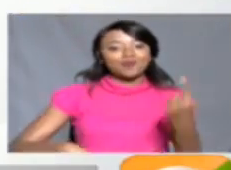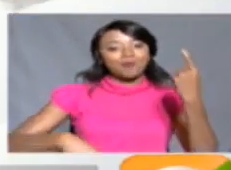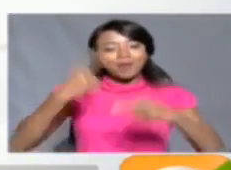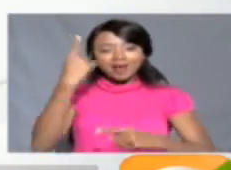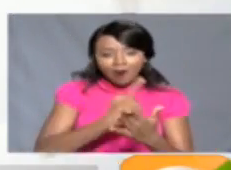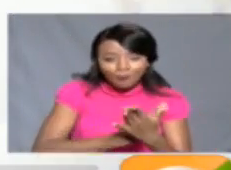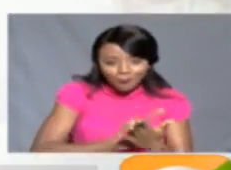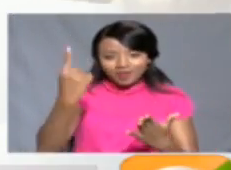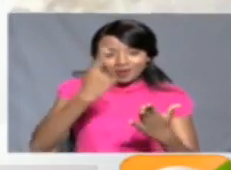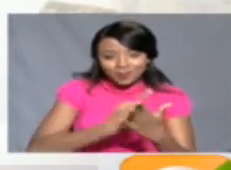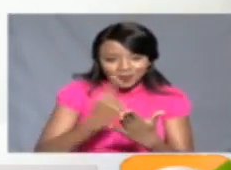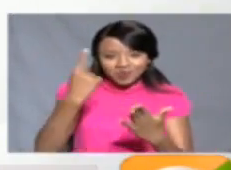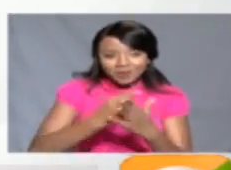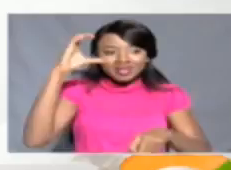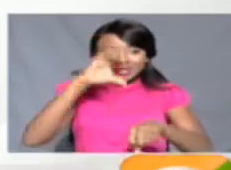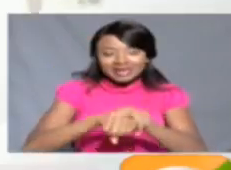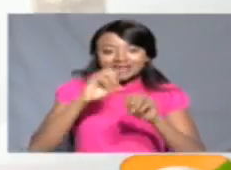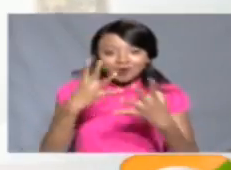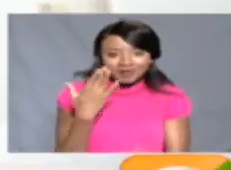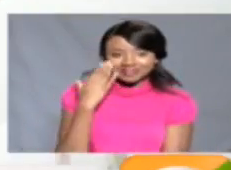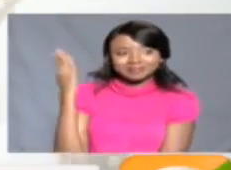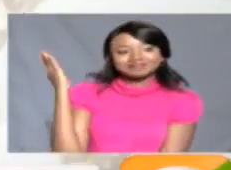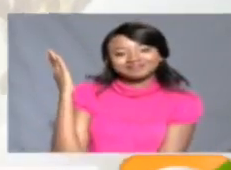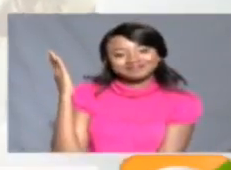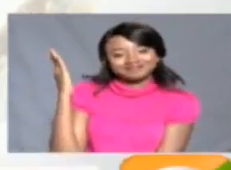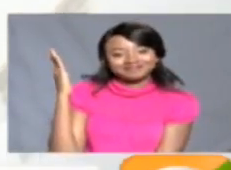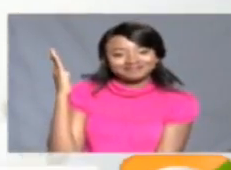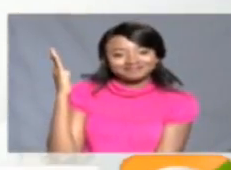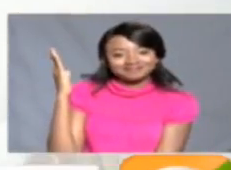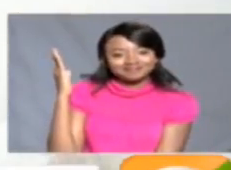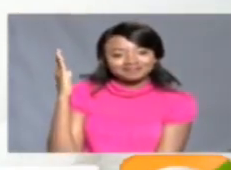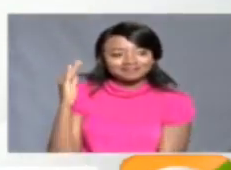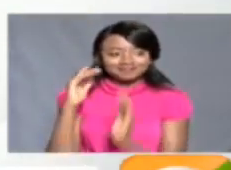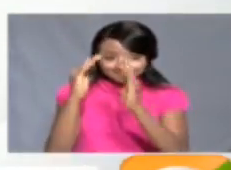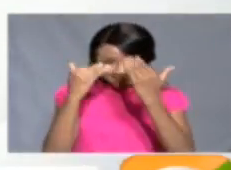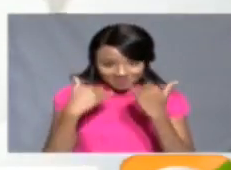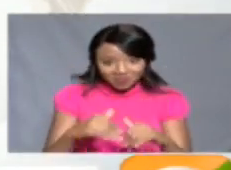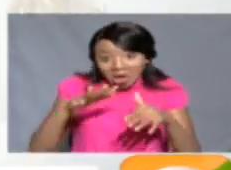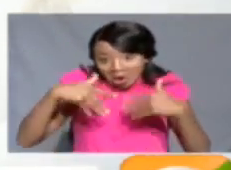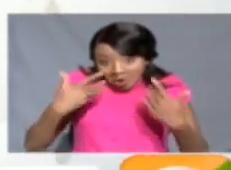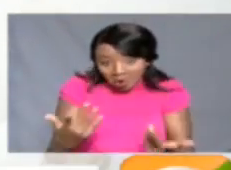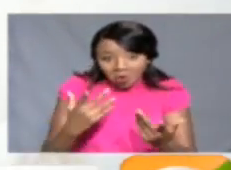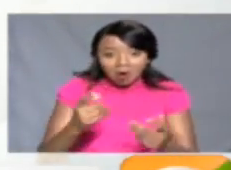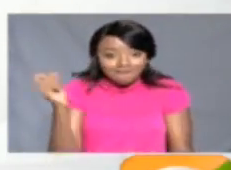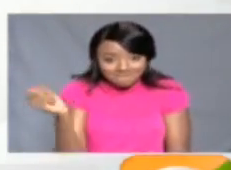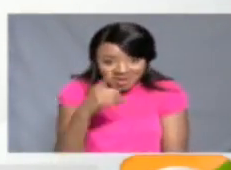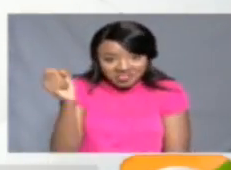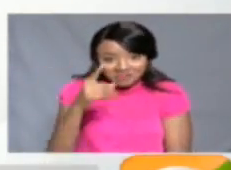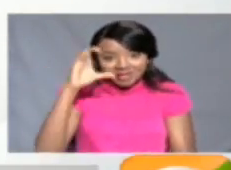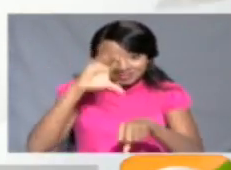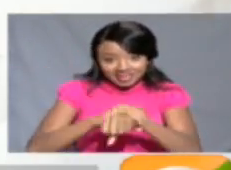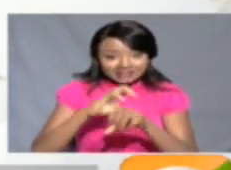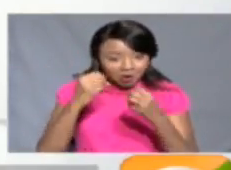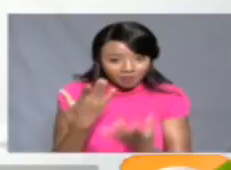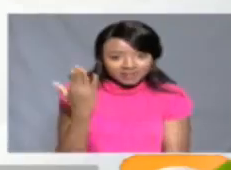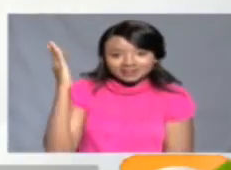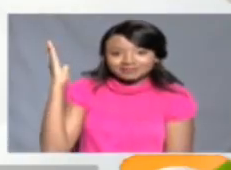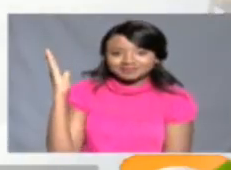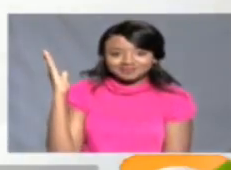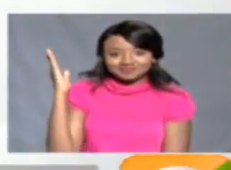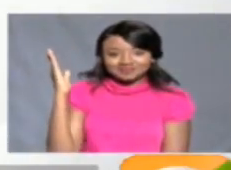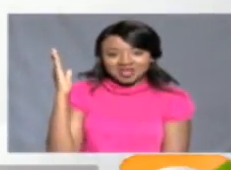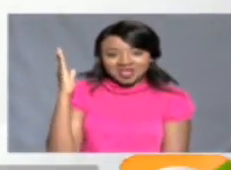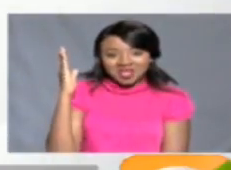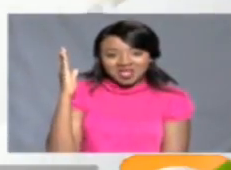week to walk away with 100,000 shillings or 1 million shillings every month, and the grand prize will be